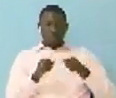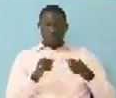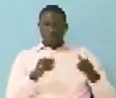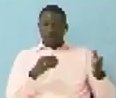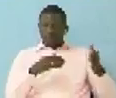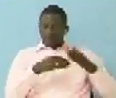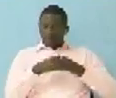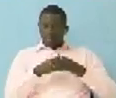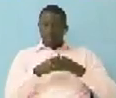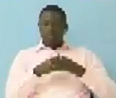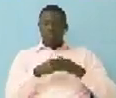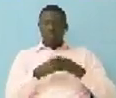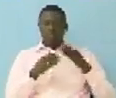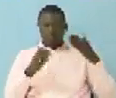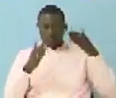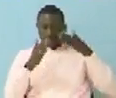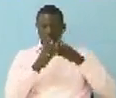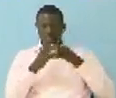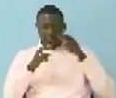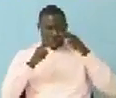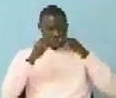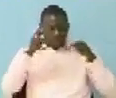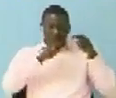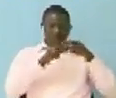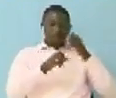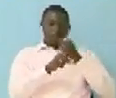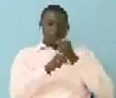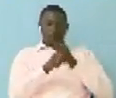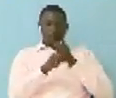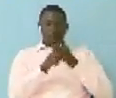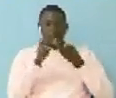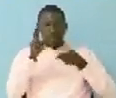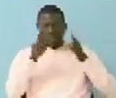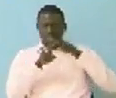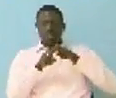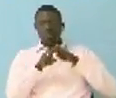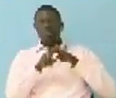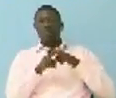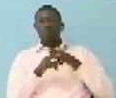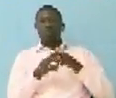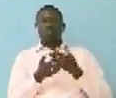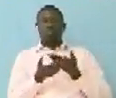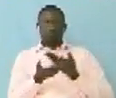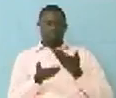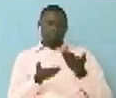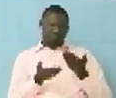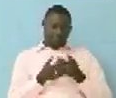conclude or will reach some findings and make its own conclusions.